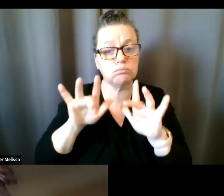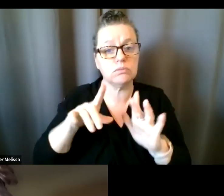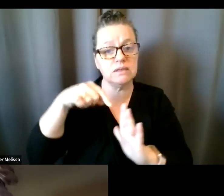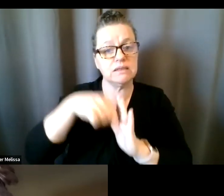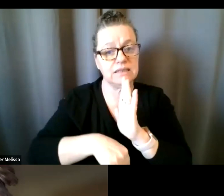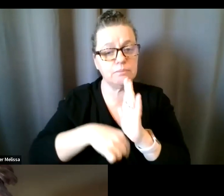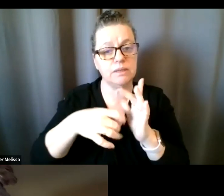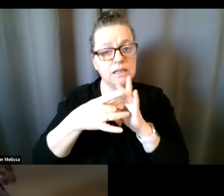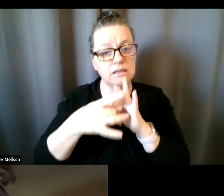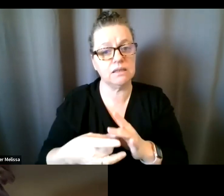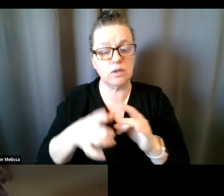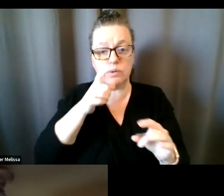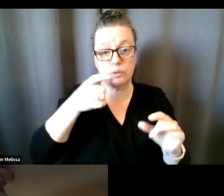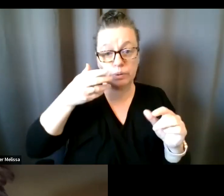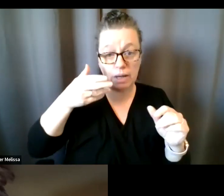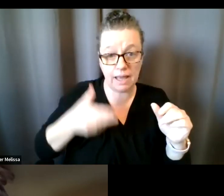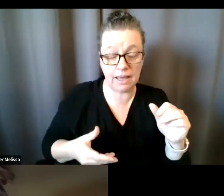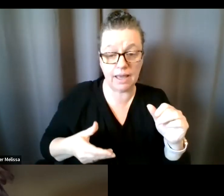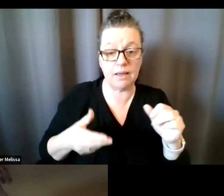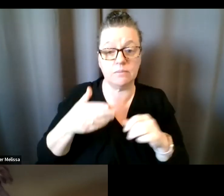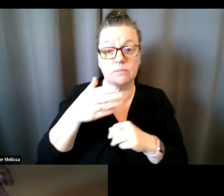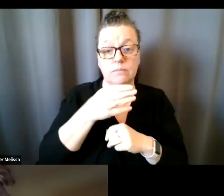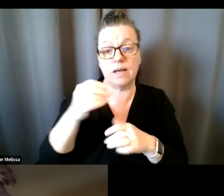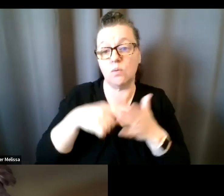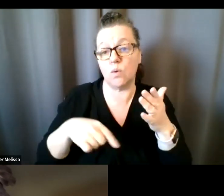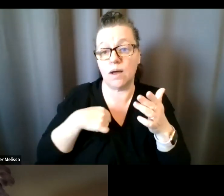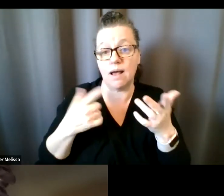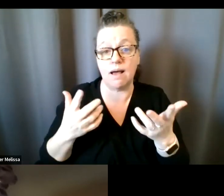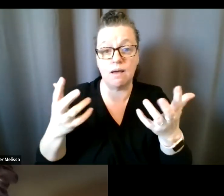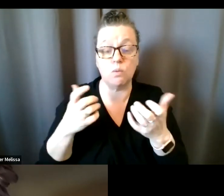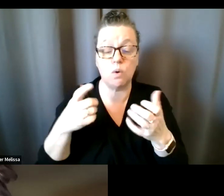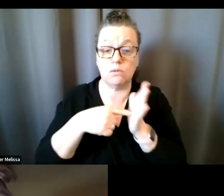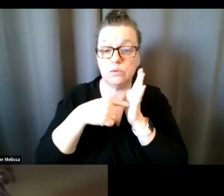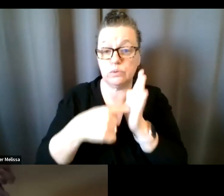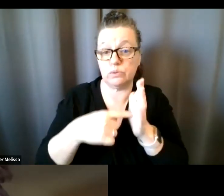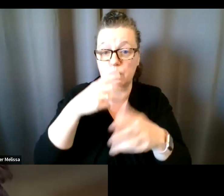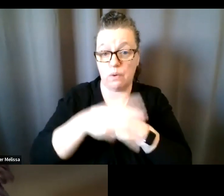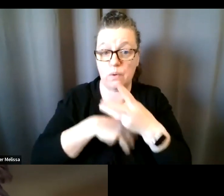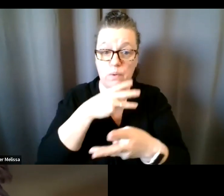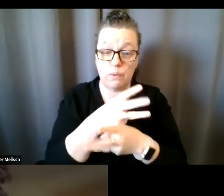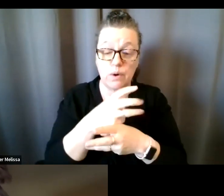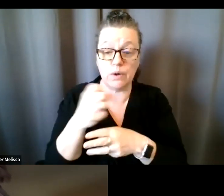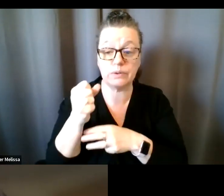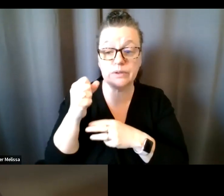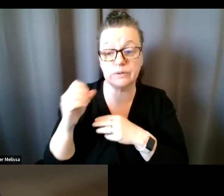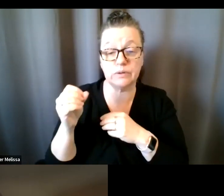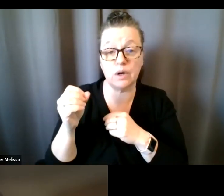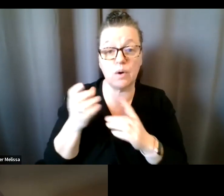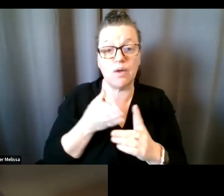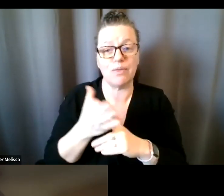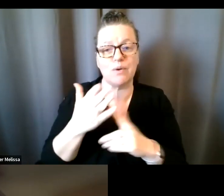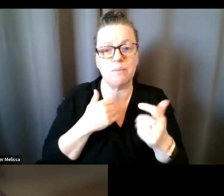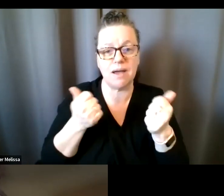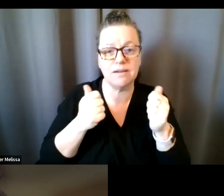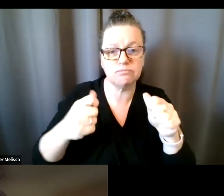rooted into who I am and what I want to show the world. So through my trials